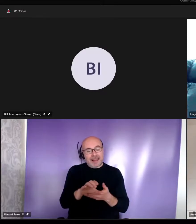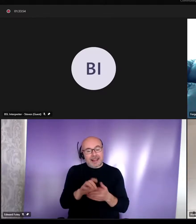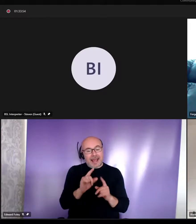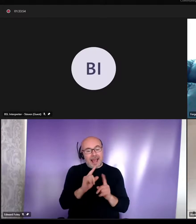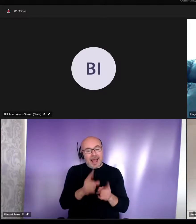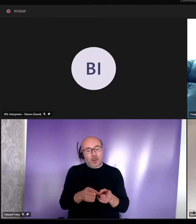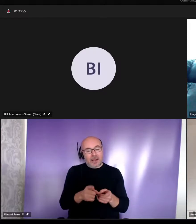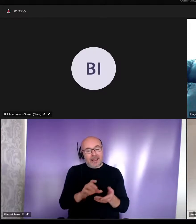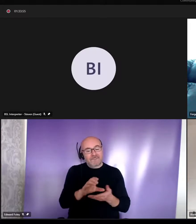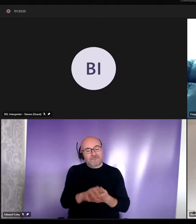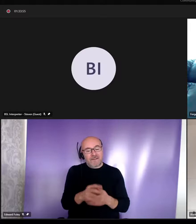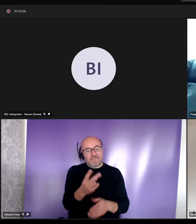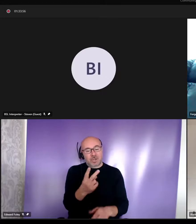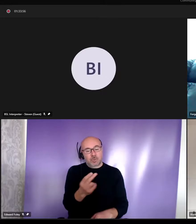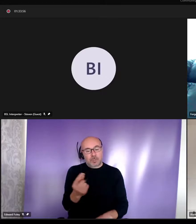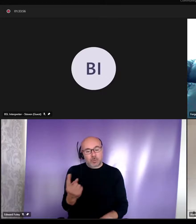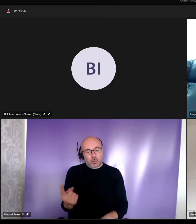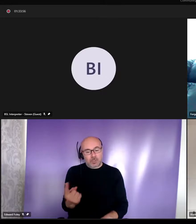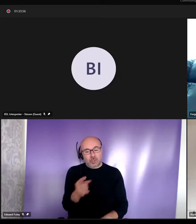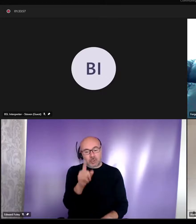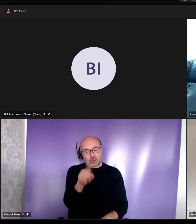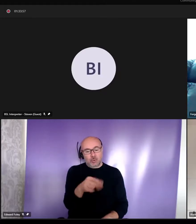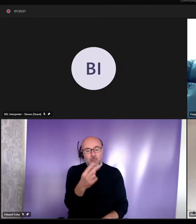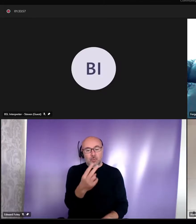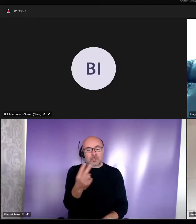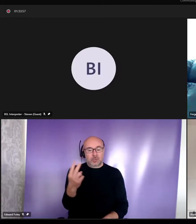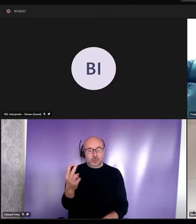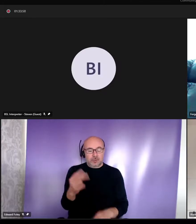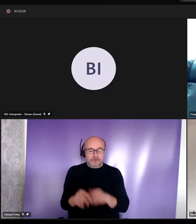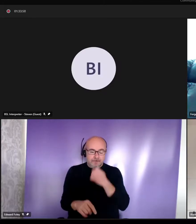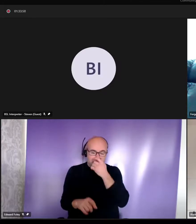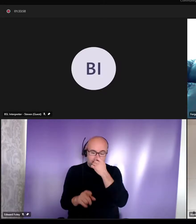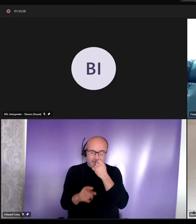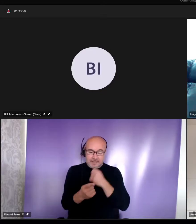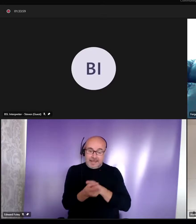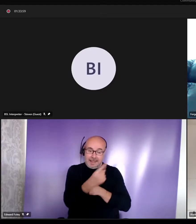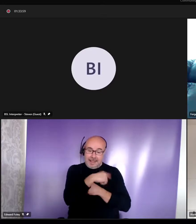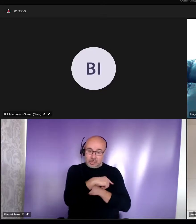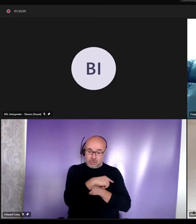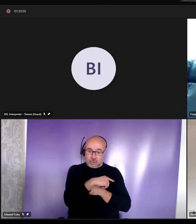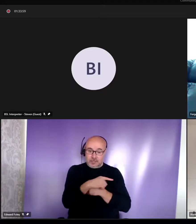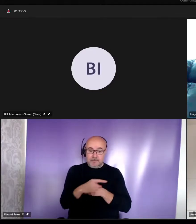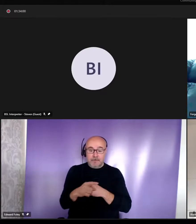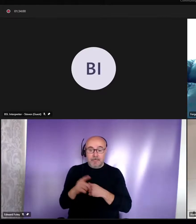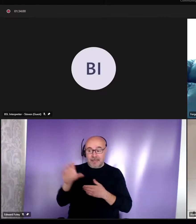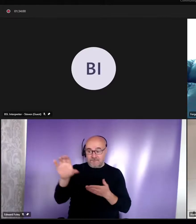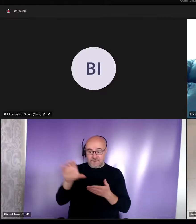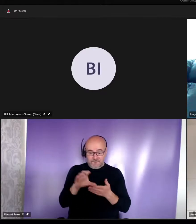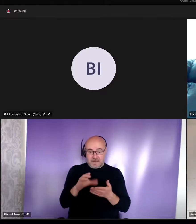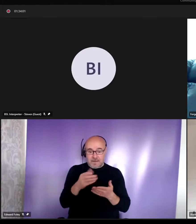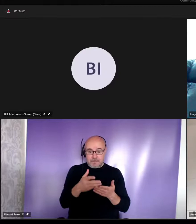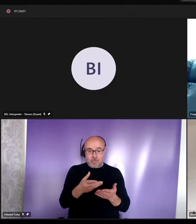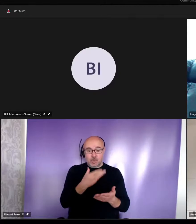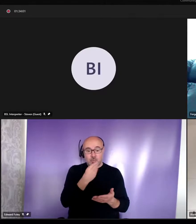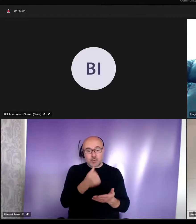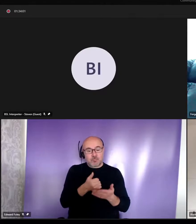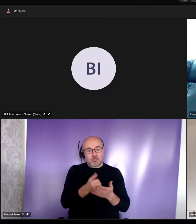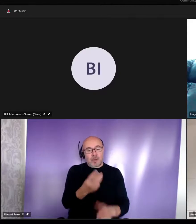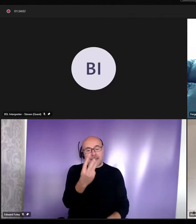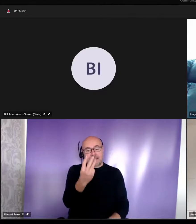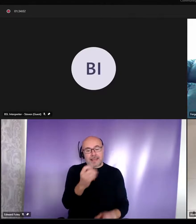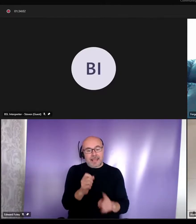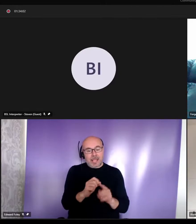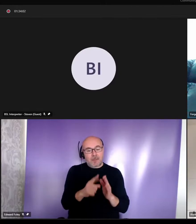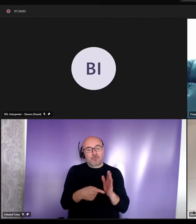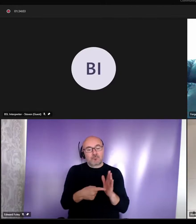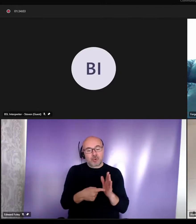21-22. Members, in 2021, the fund was used to support 3 projects, the Clyde Gateway